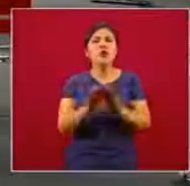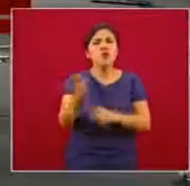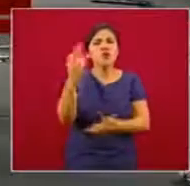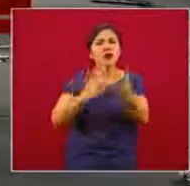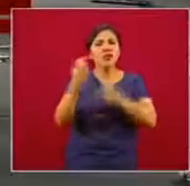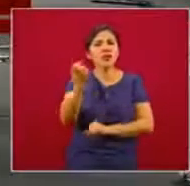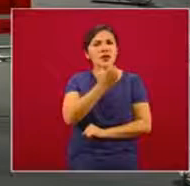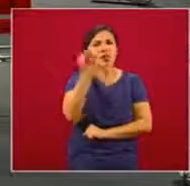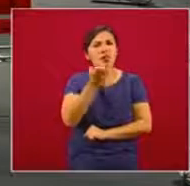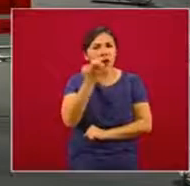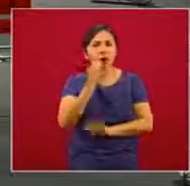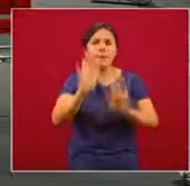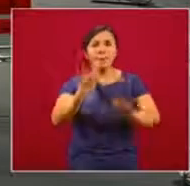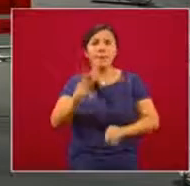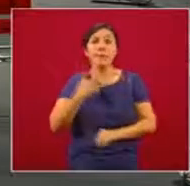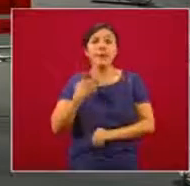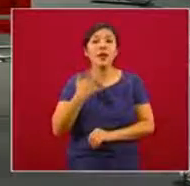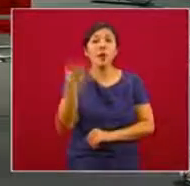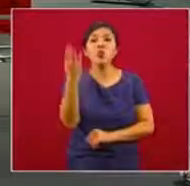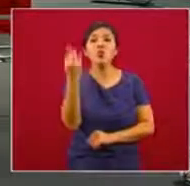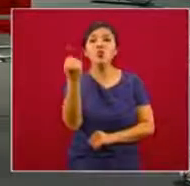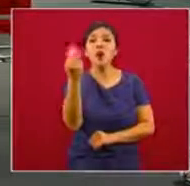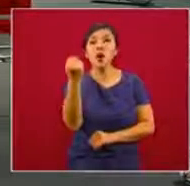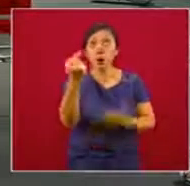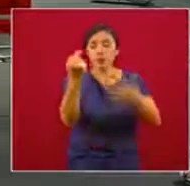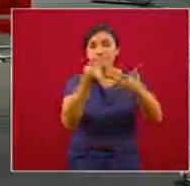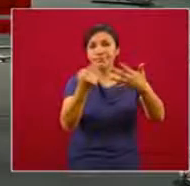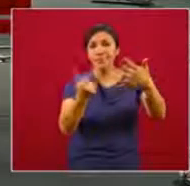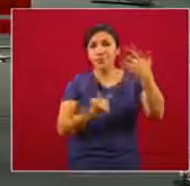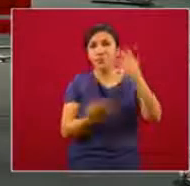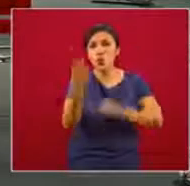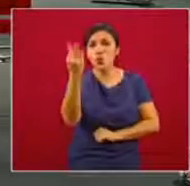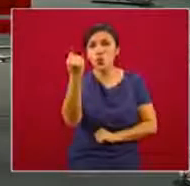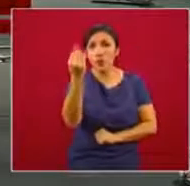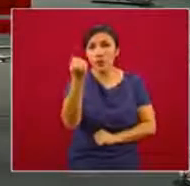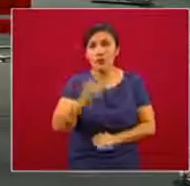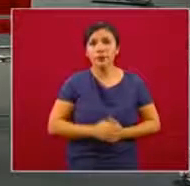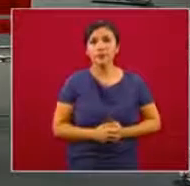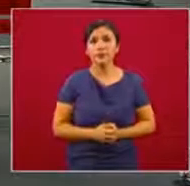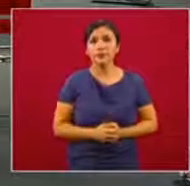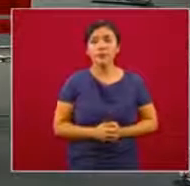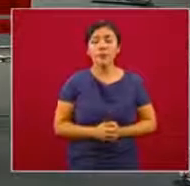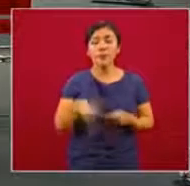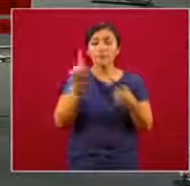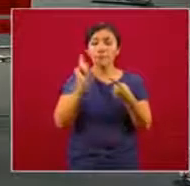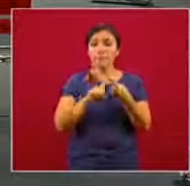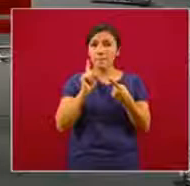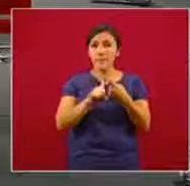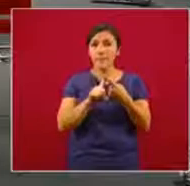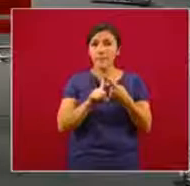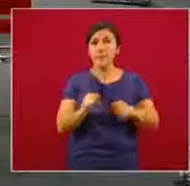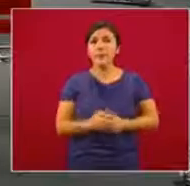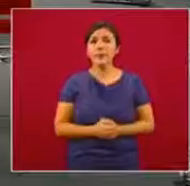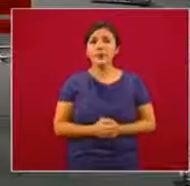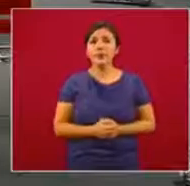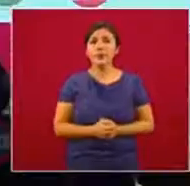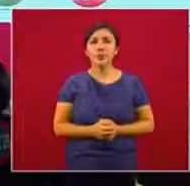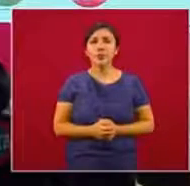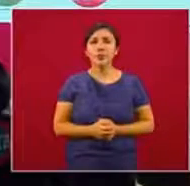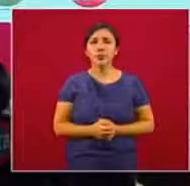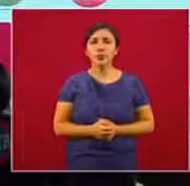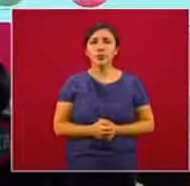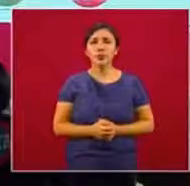are seeing. The protocol to go back to school includes 9 interventions. The first